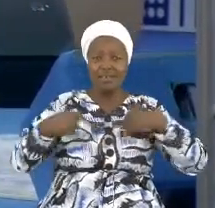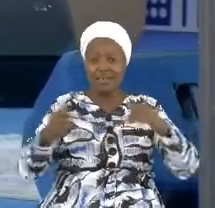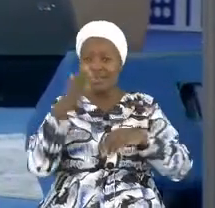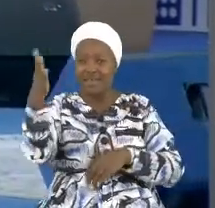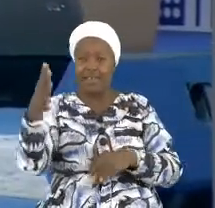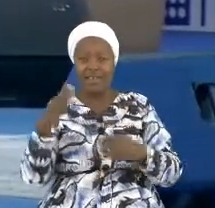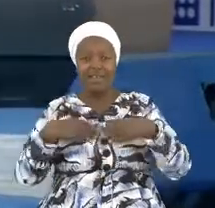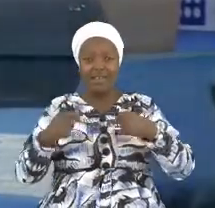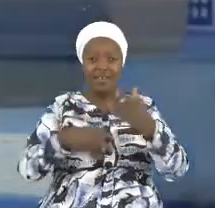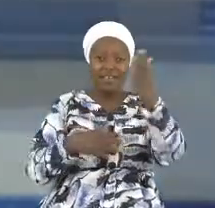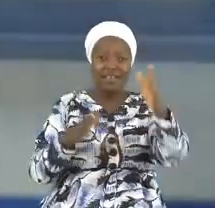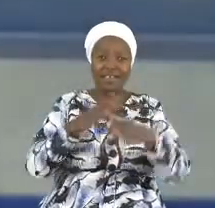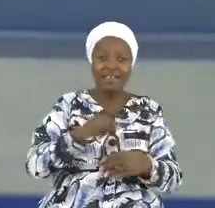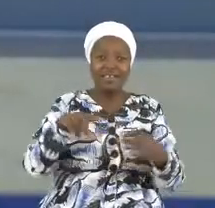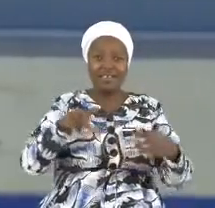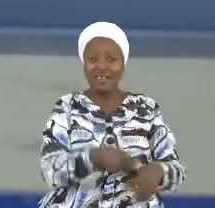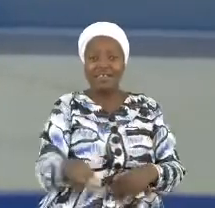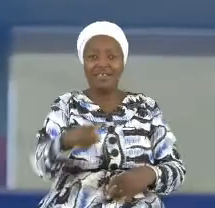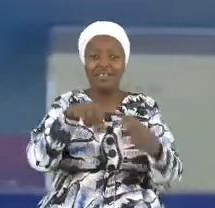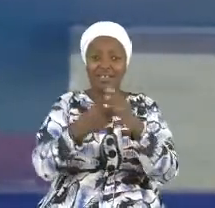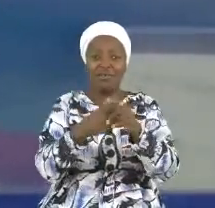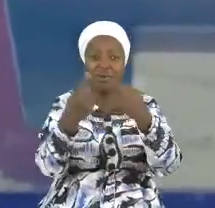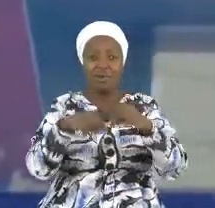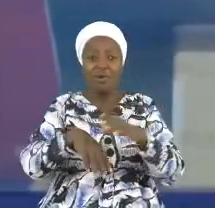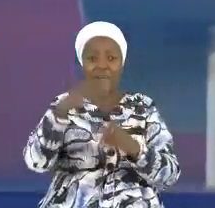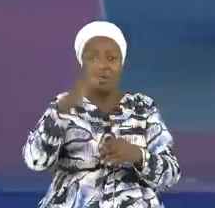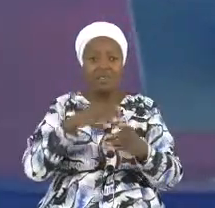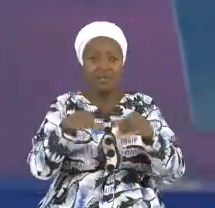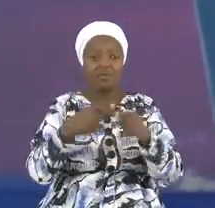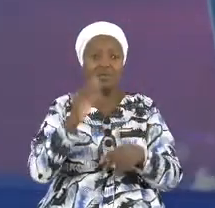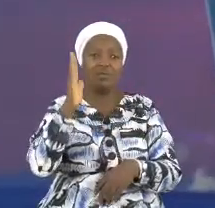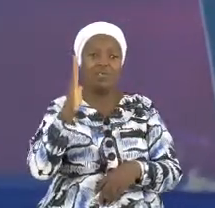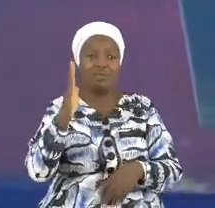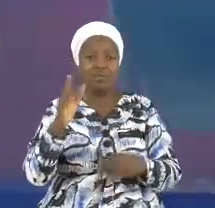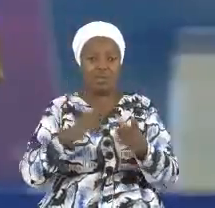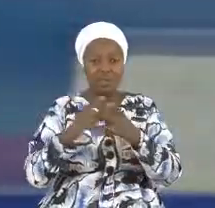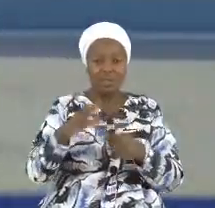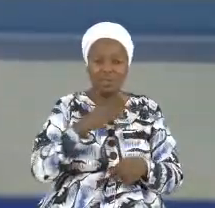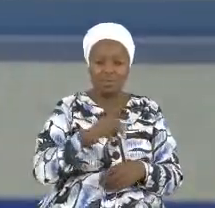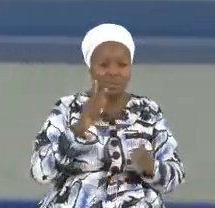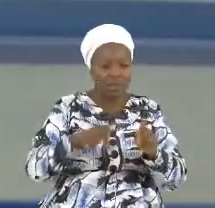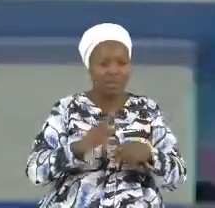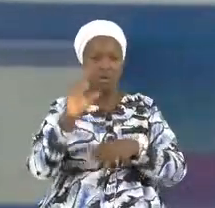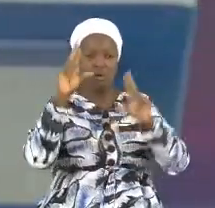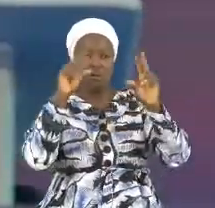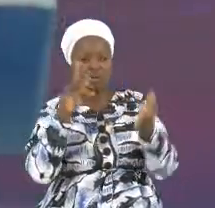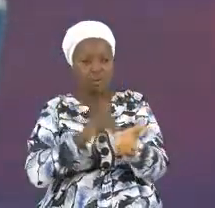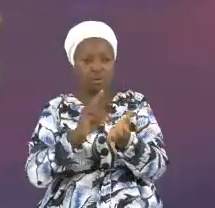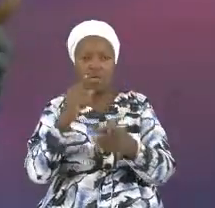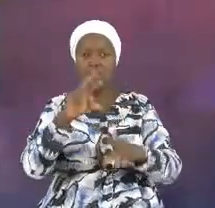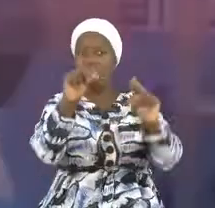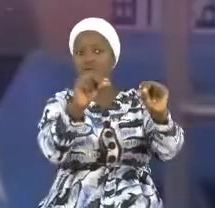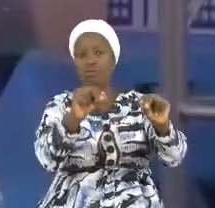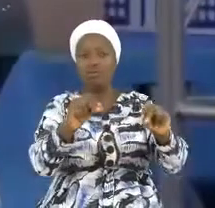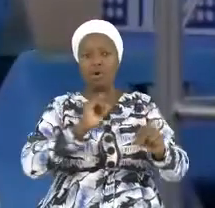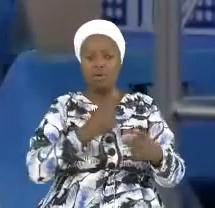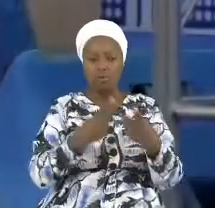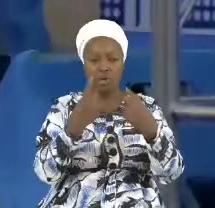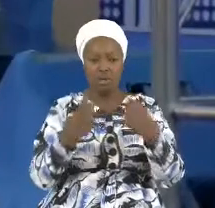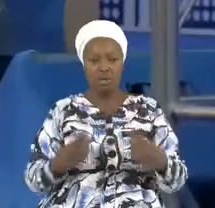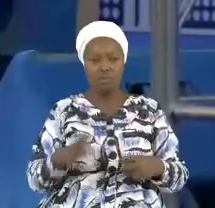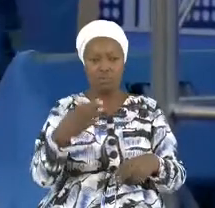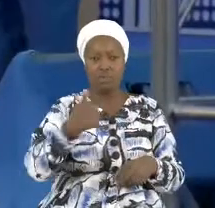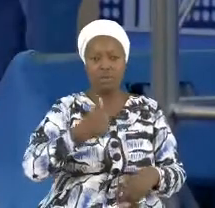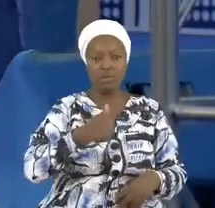out. They wanted to give testimony. The doctor said, no, I will examine you myself. He examined